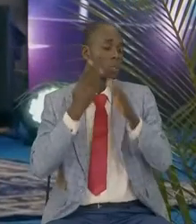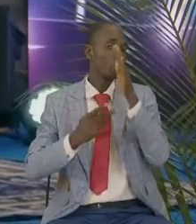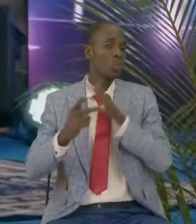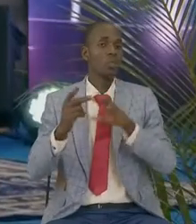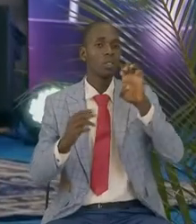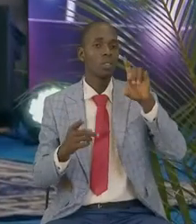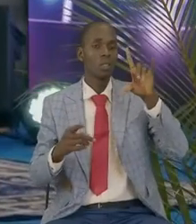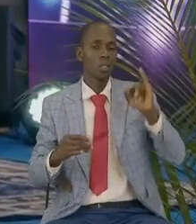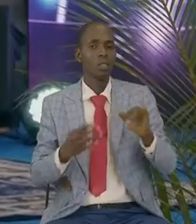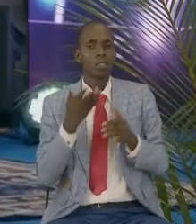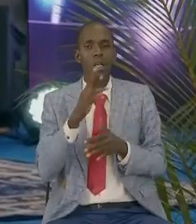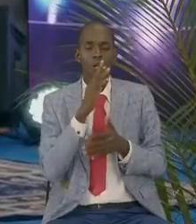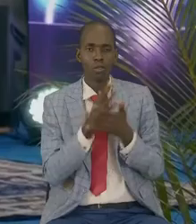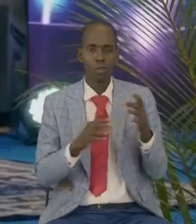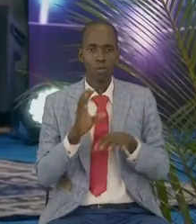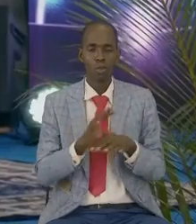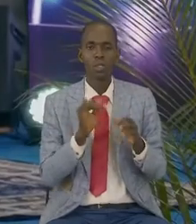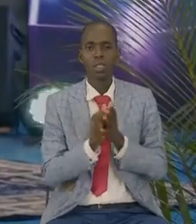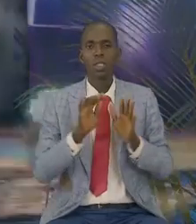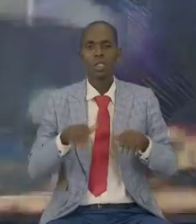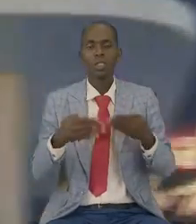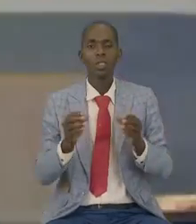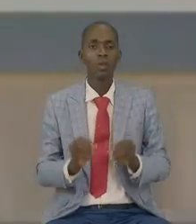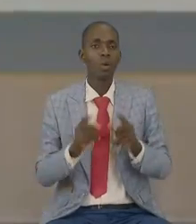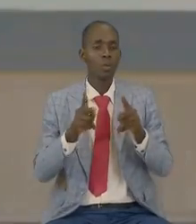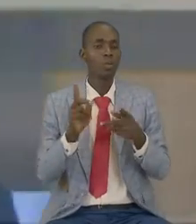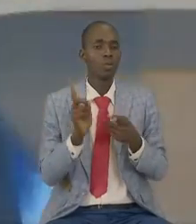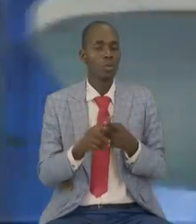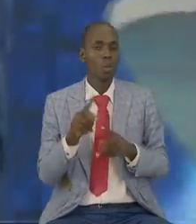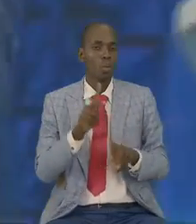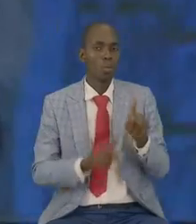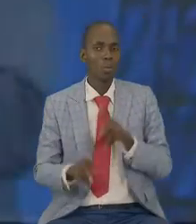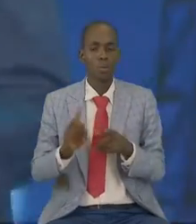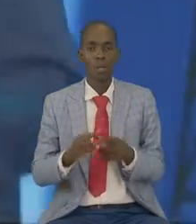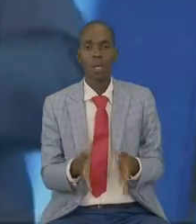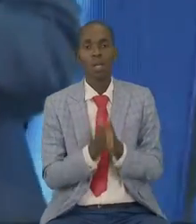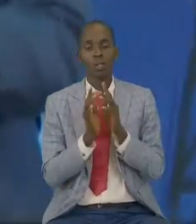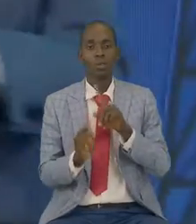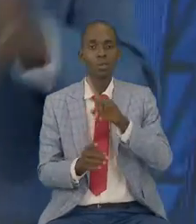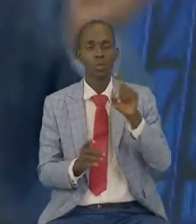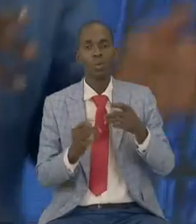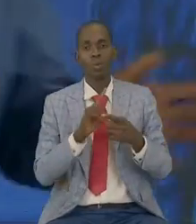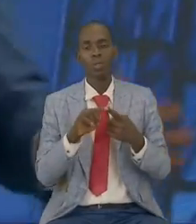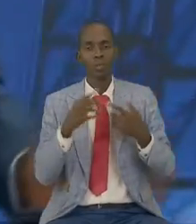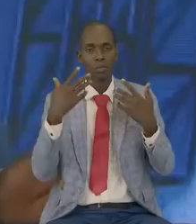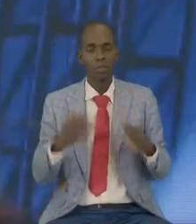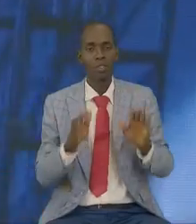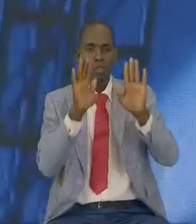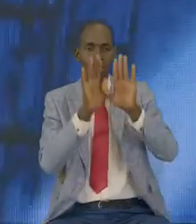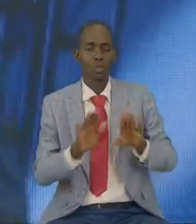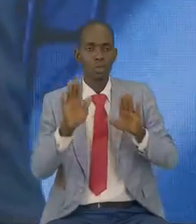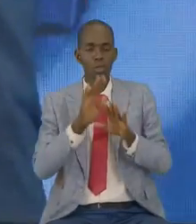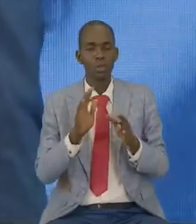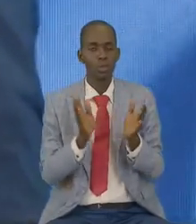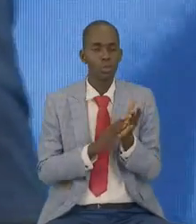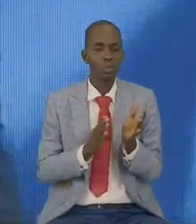are some churches, they give chance to, you know, people to ask questions when they do their Sunday school or they said the scripture,